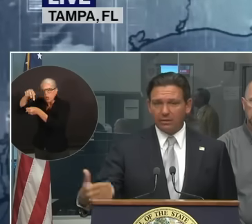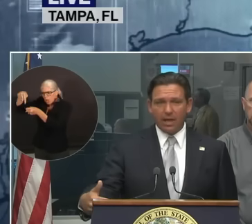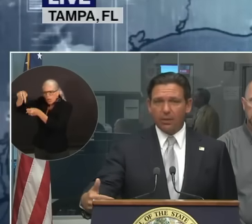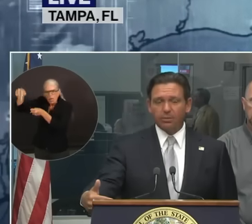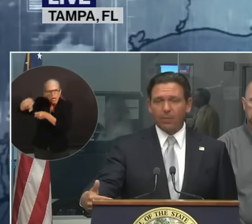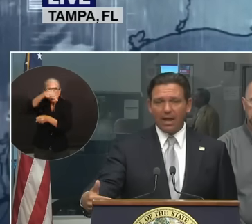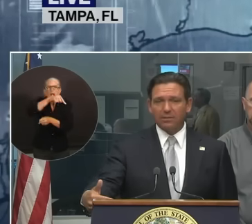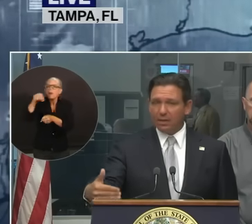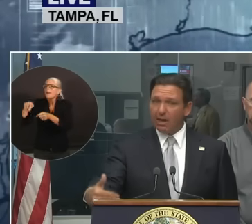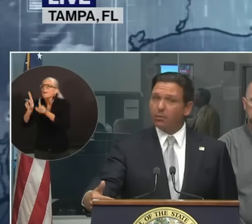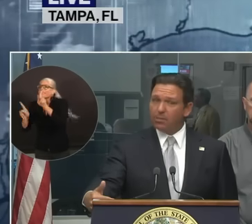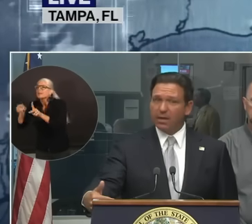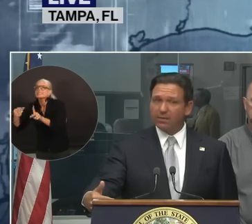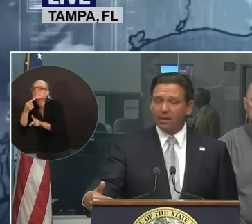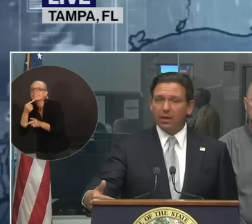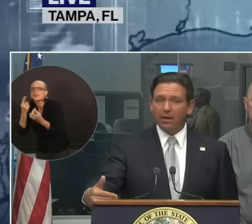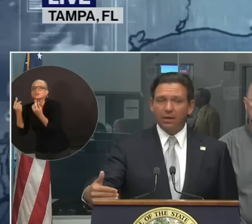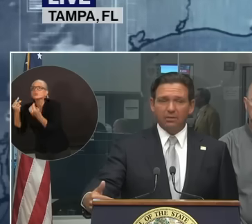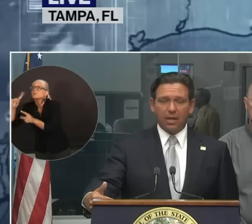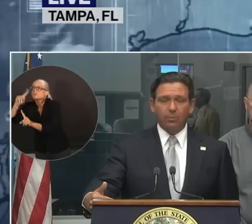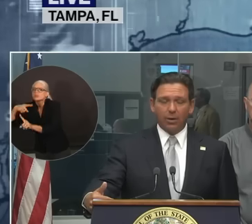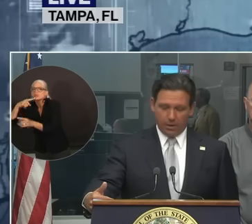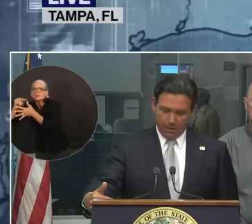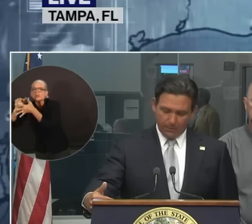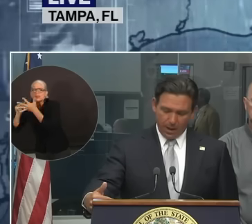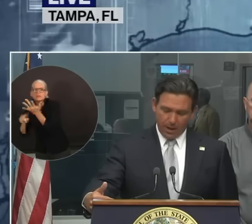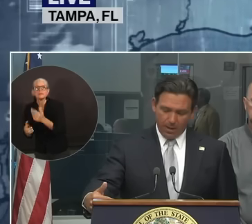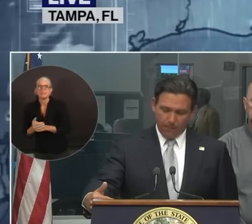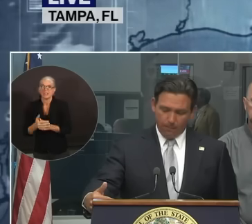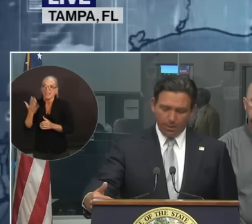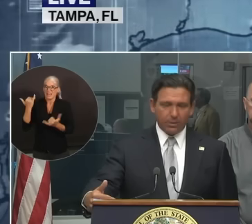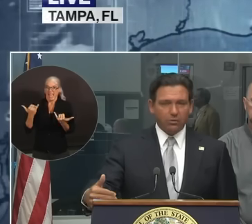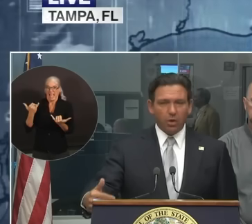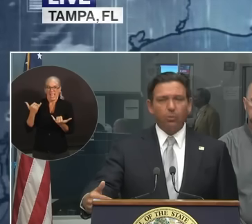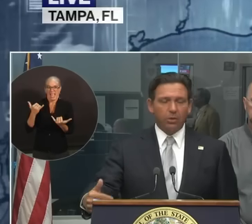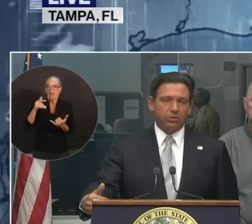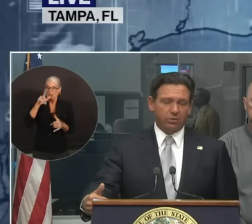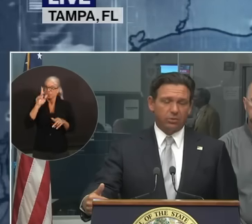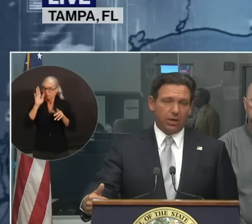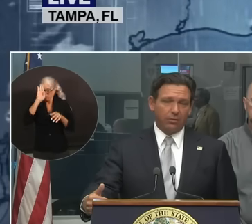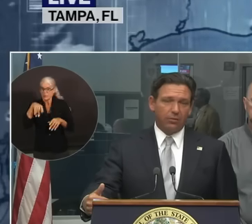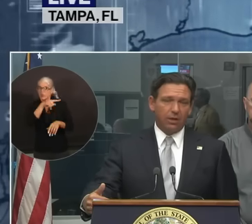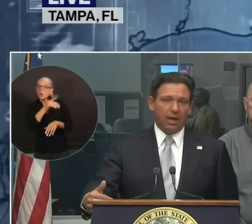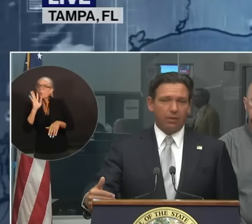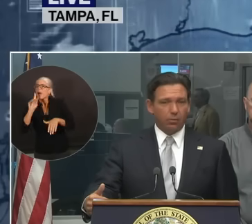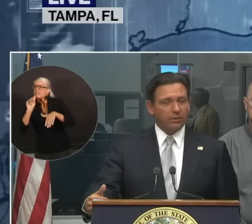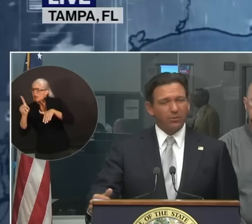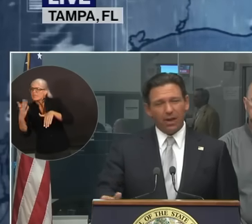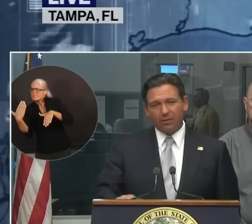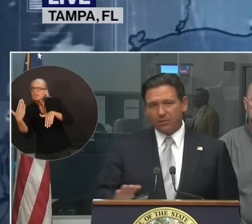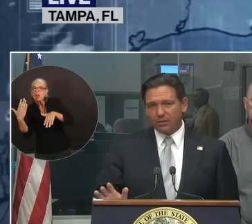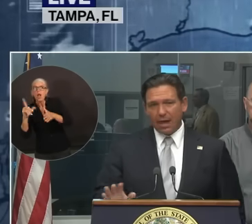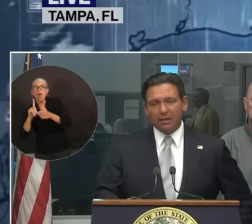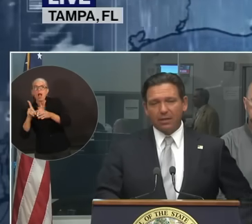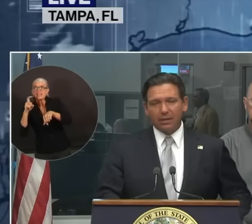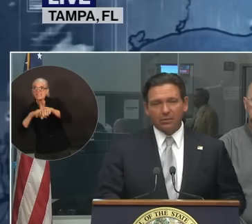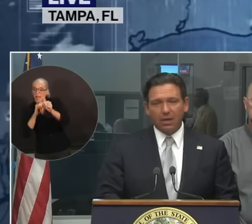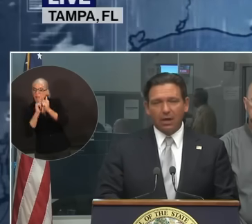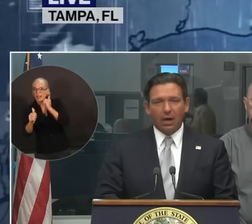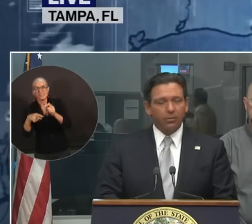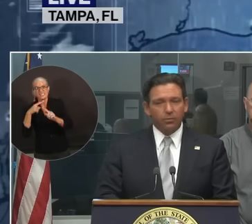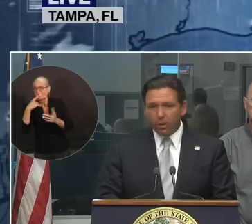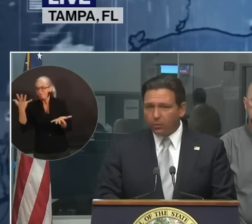Florida as the hours pass today where they may tell you stay put. But don't put yourself at risk. We have